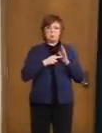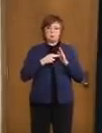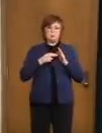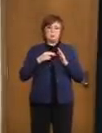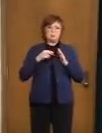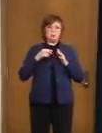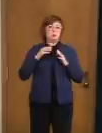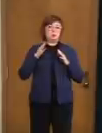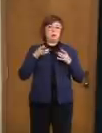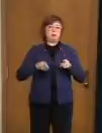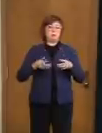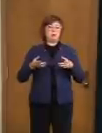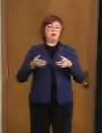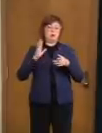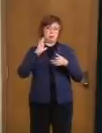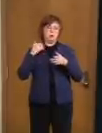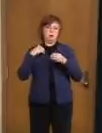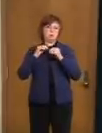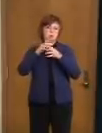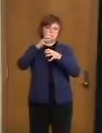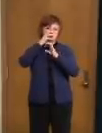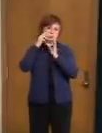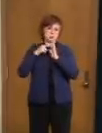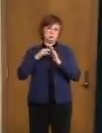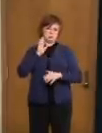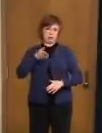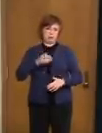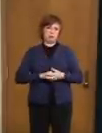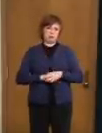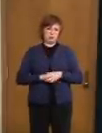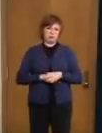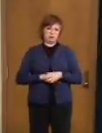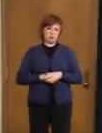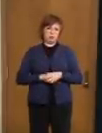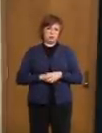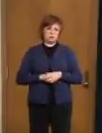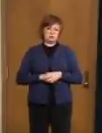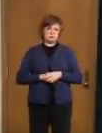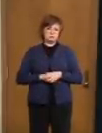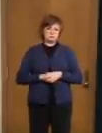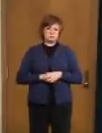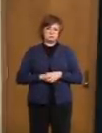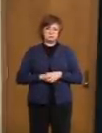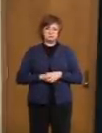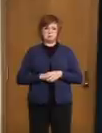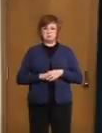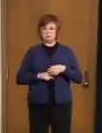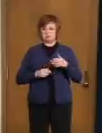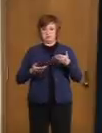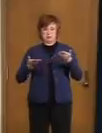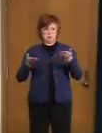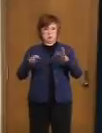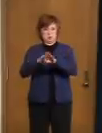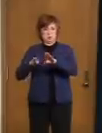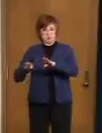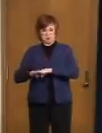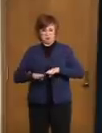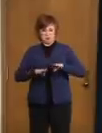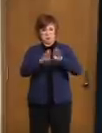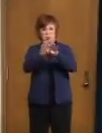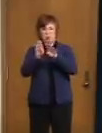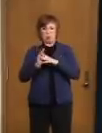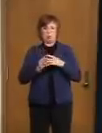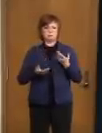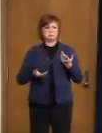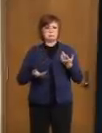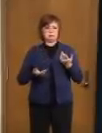again, when you talk about lockdowns or closures for entire sectors, the majority of those sectors are in good compliance with